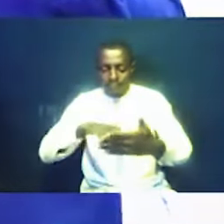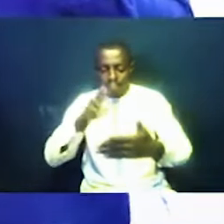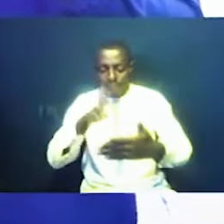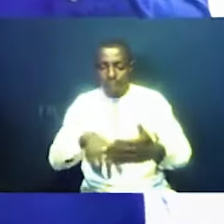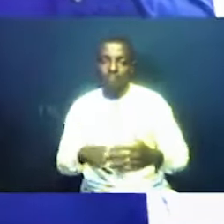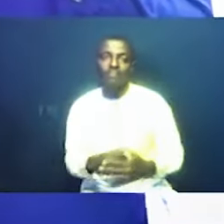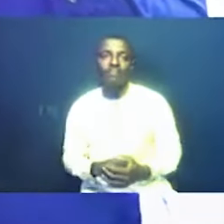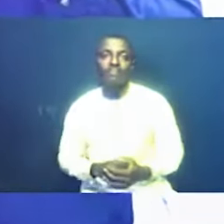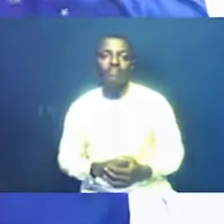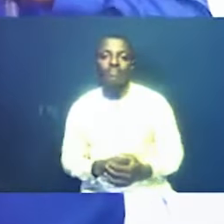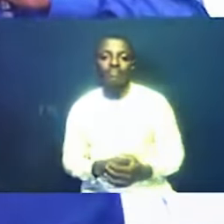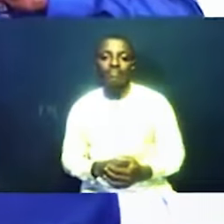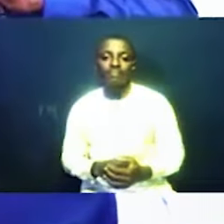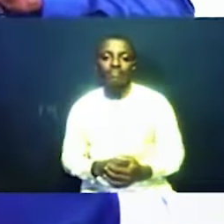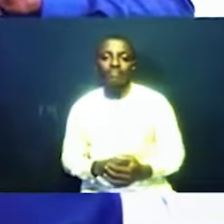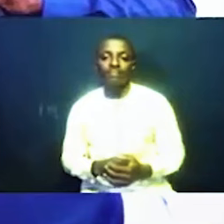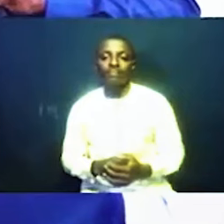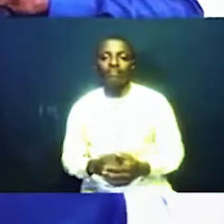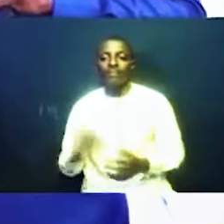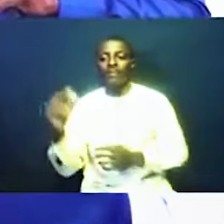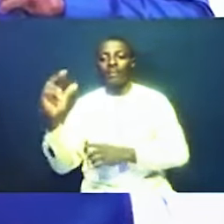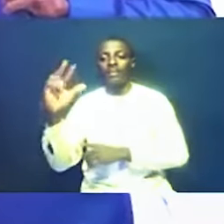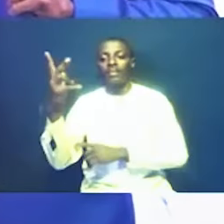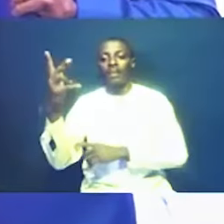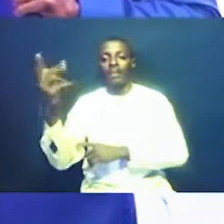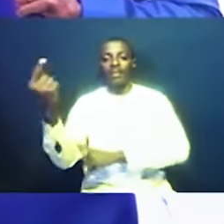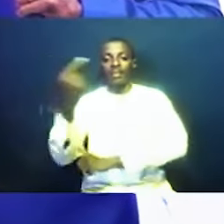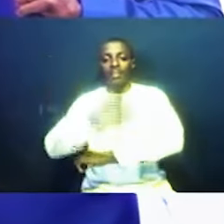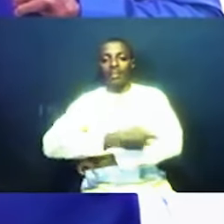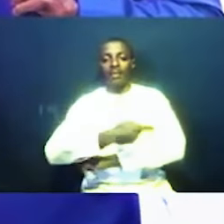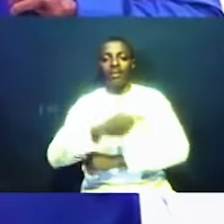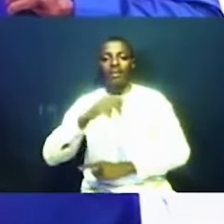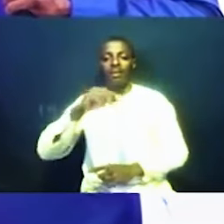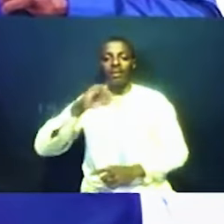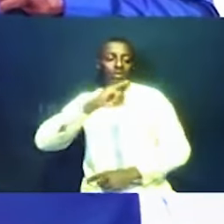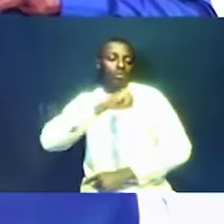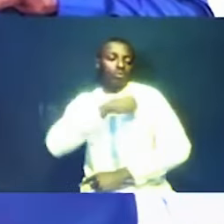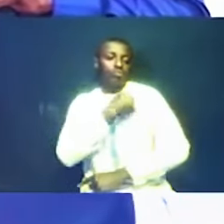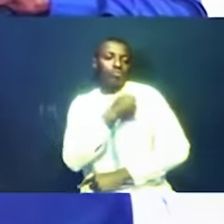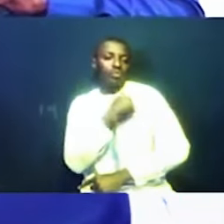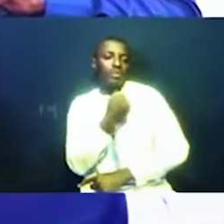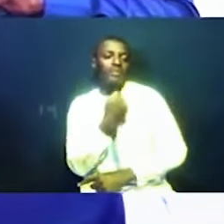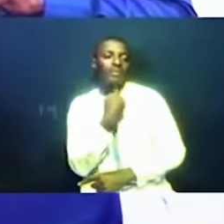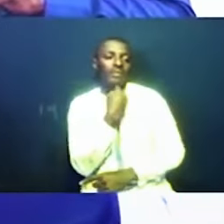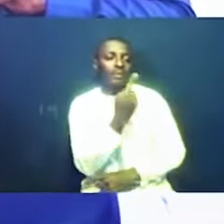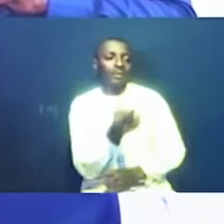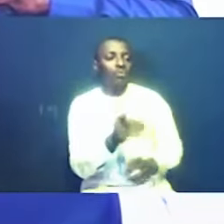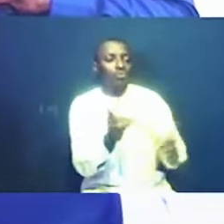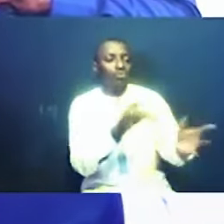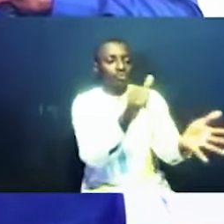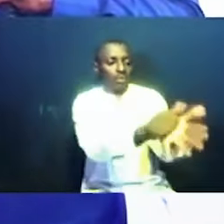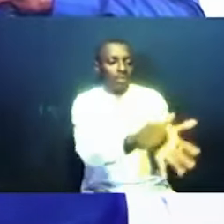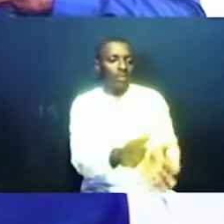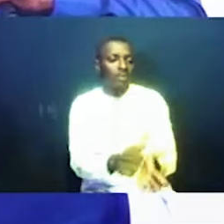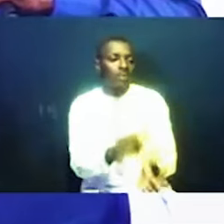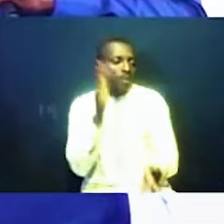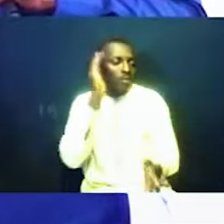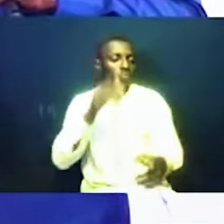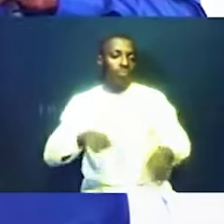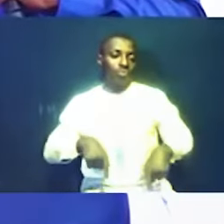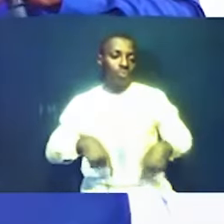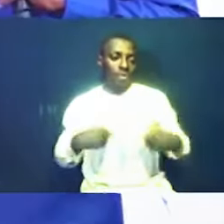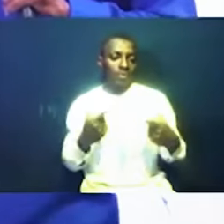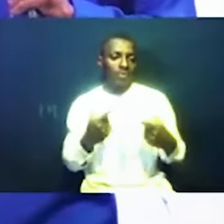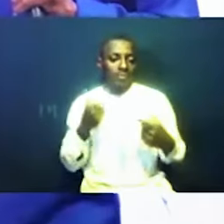together. On the third day, Joseph said to them, "Do this and you will live, for I